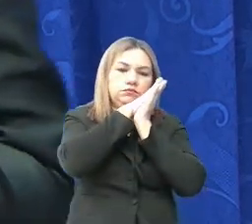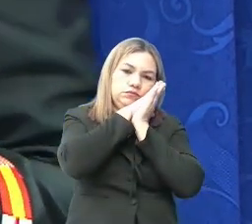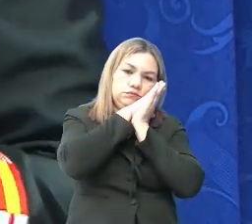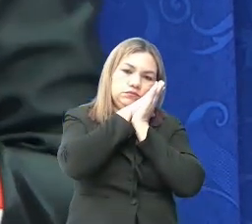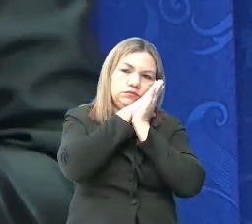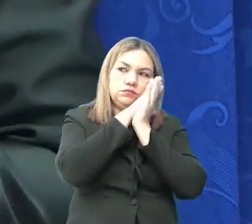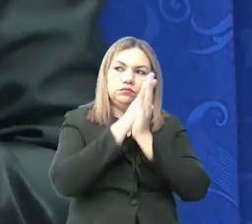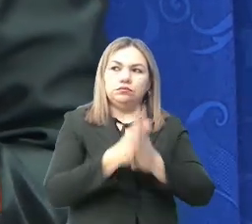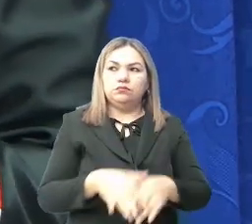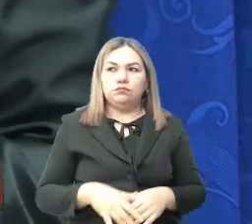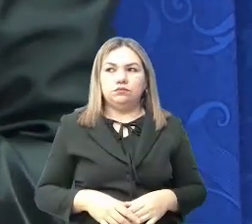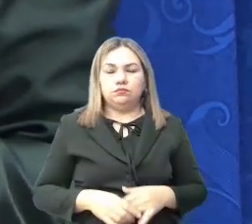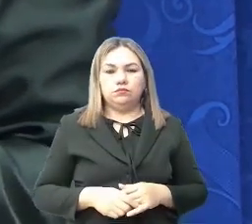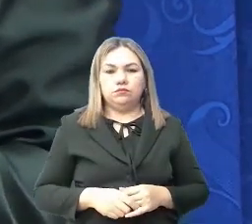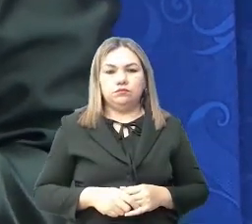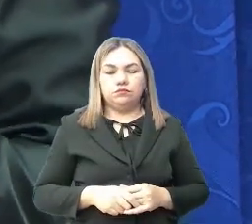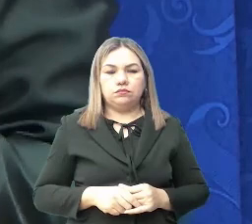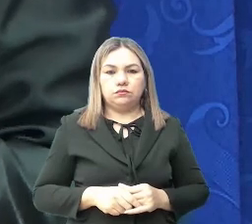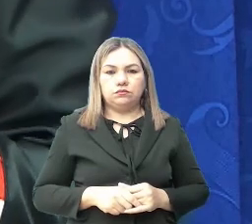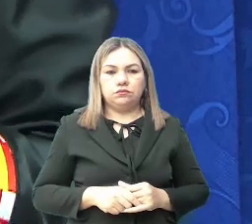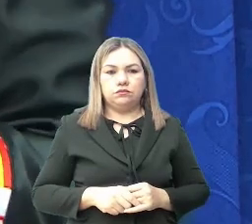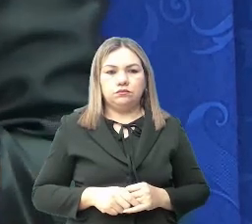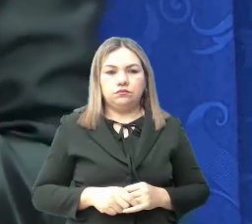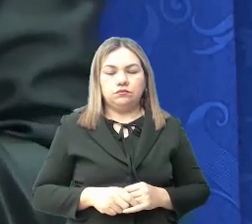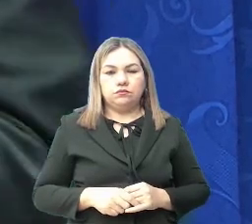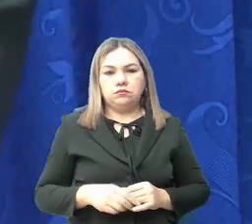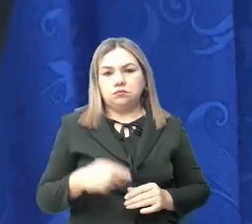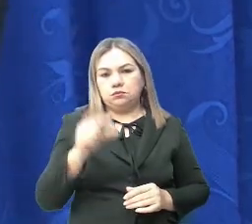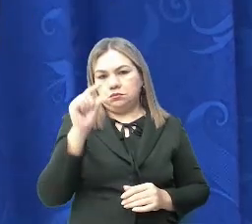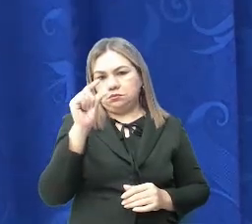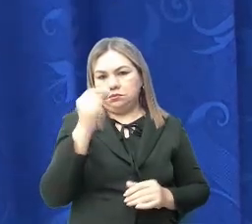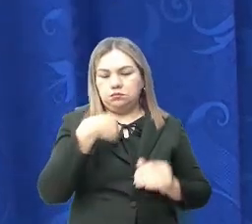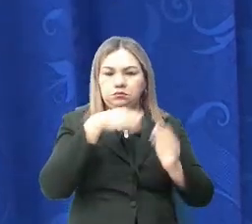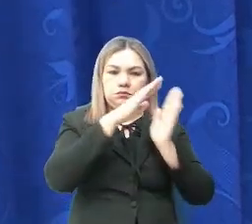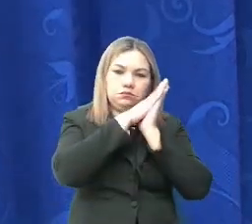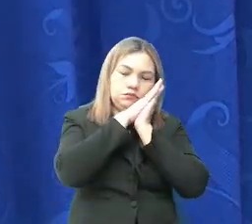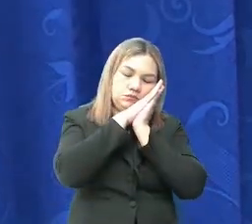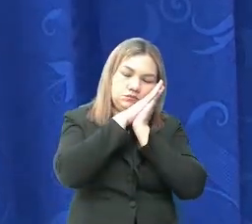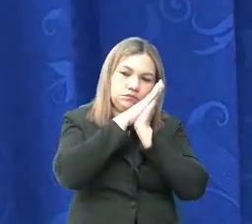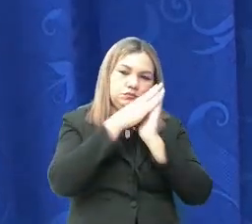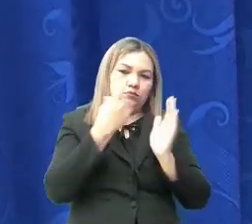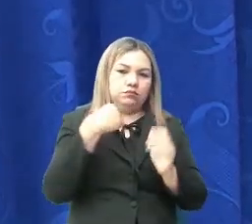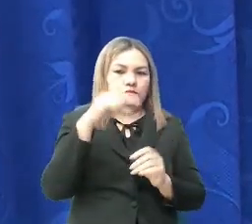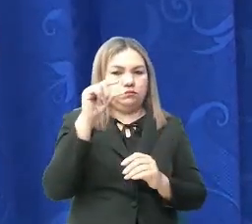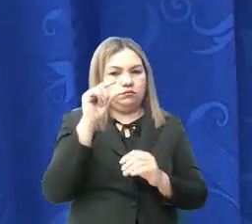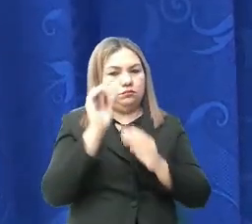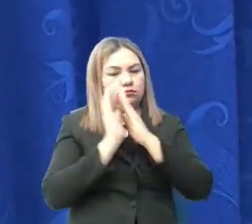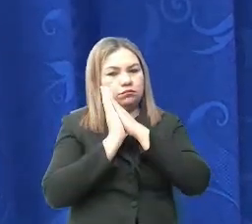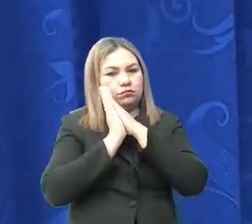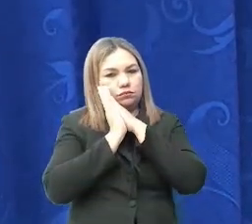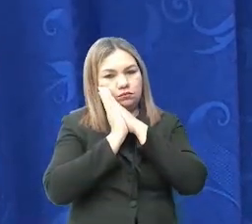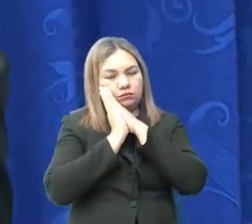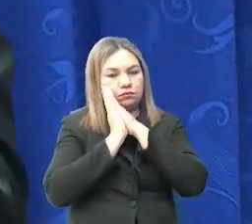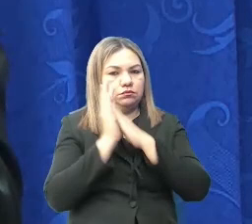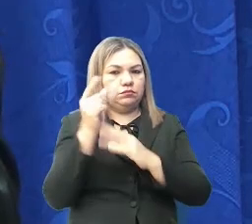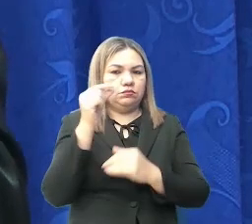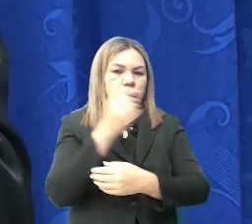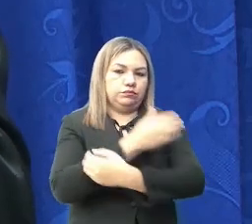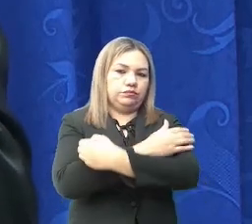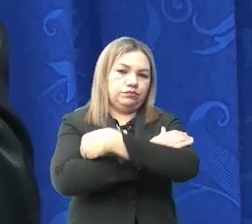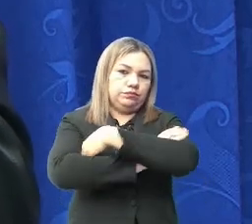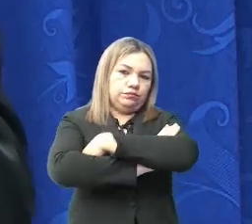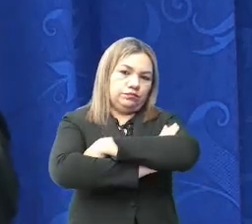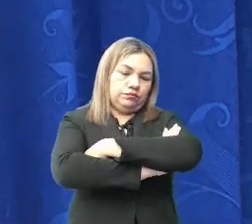9. How long wilt thou sleep, O sluggard? When wilt thou arise out of thy sleep? Yet a little sleep, a